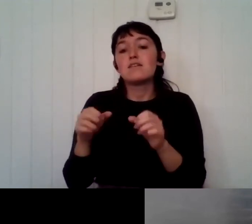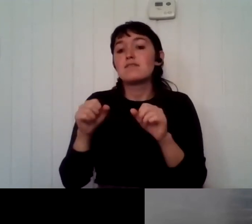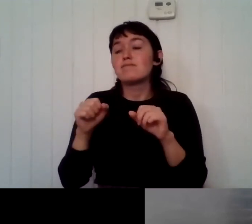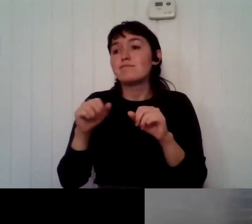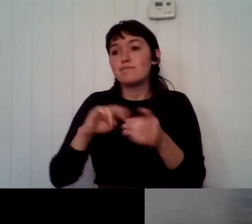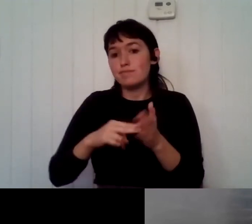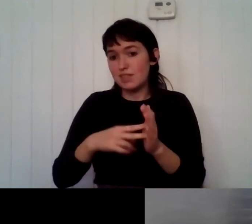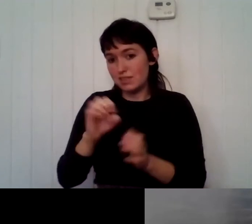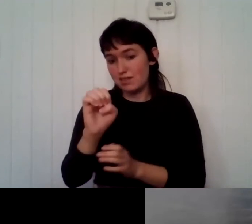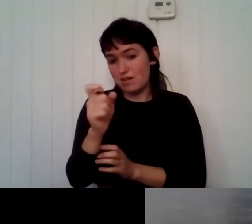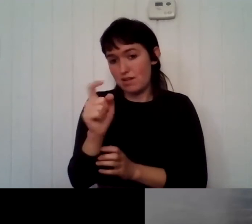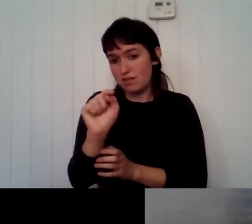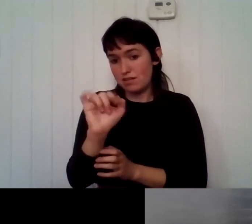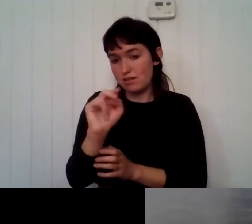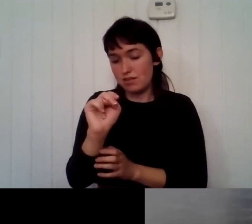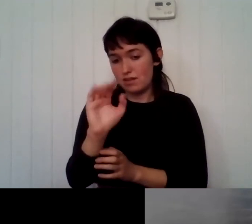we know that in the